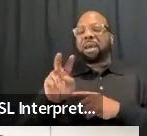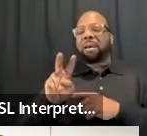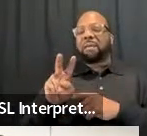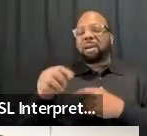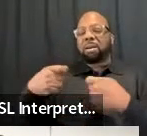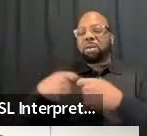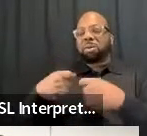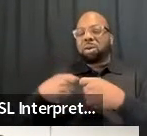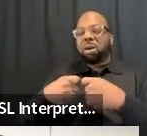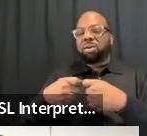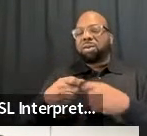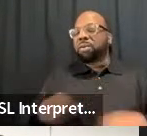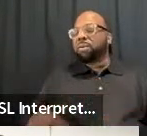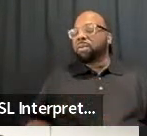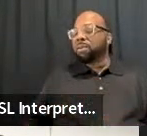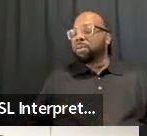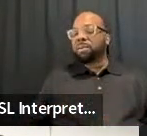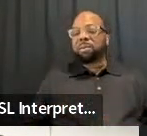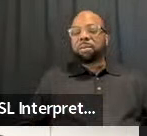Next slide.